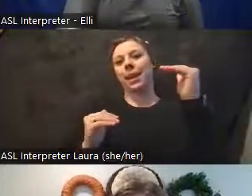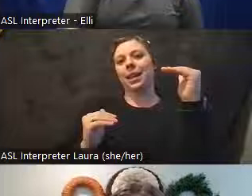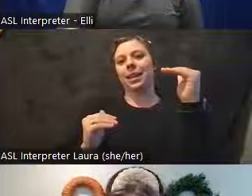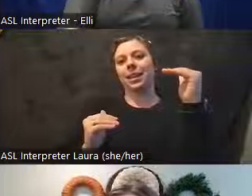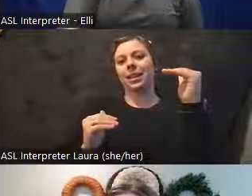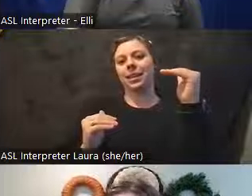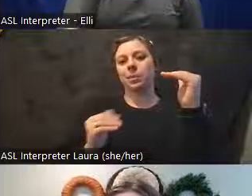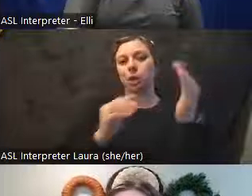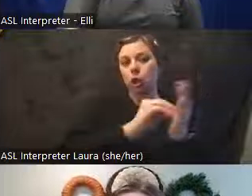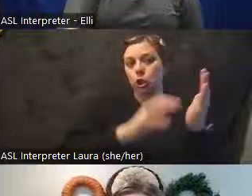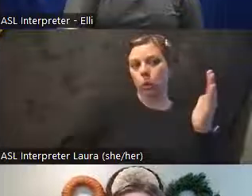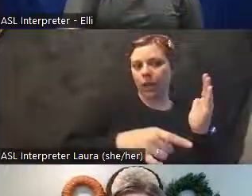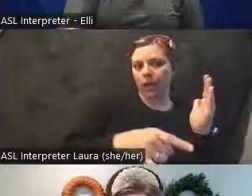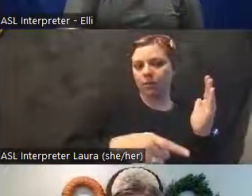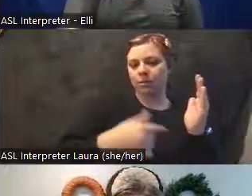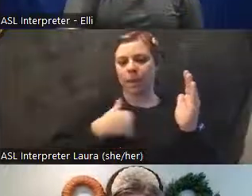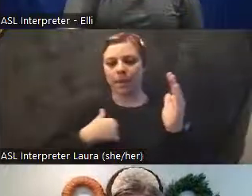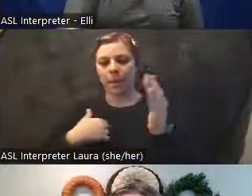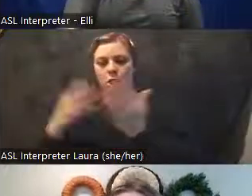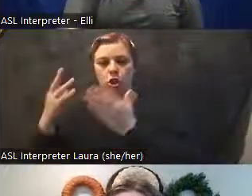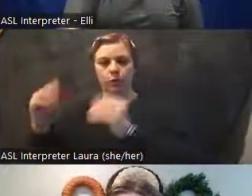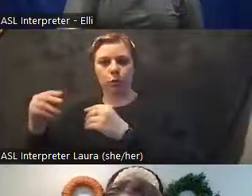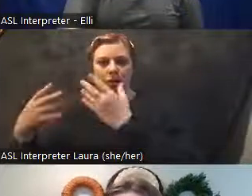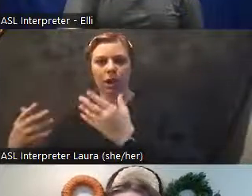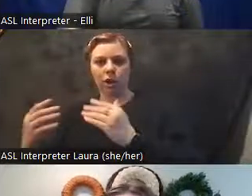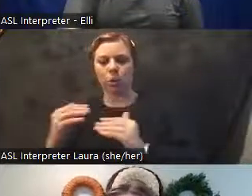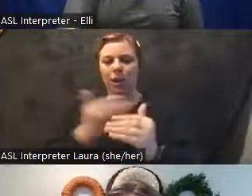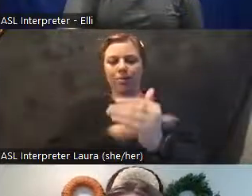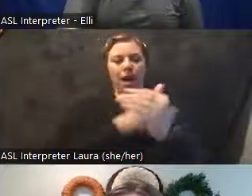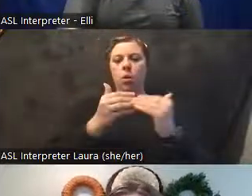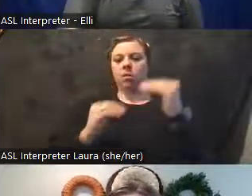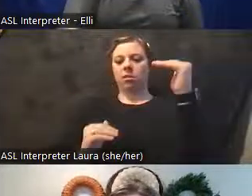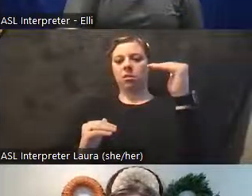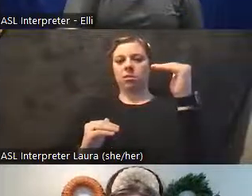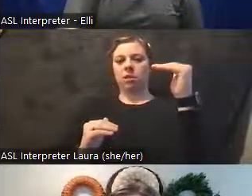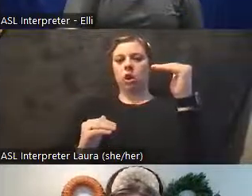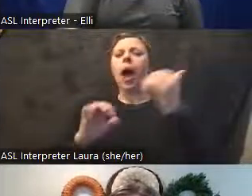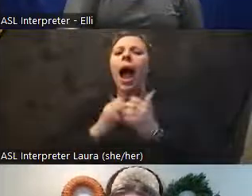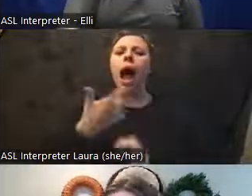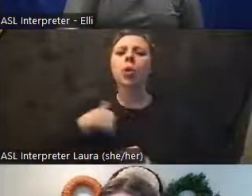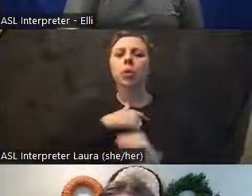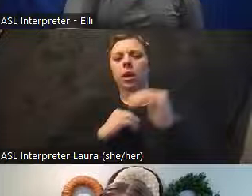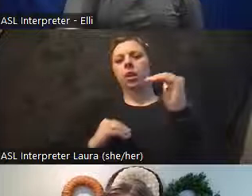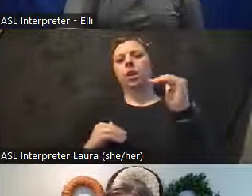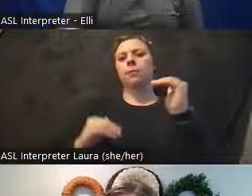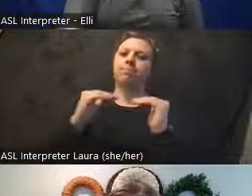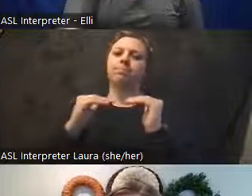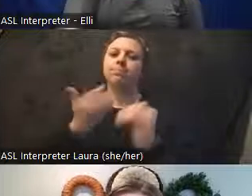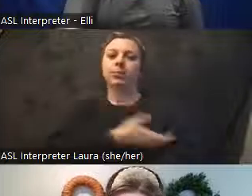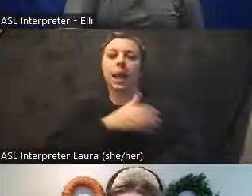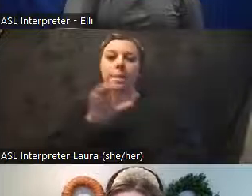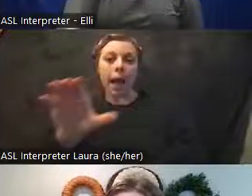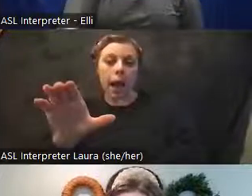service providers. So how do we flip that power dynamic? How do we empower students to make choices that are